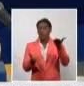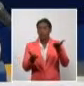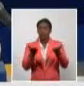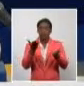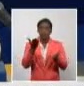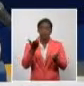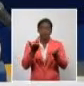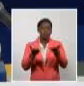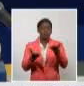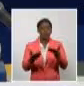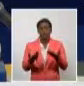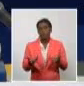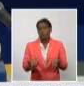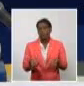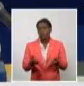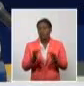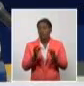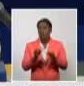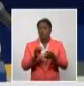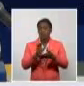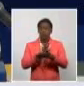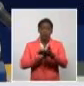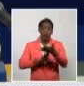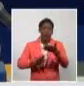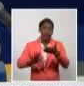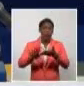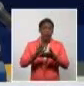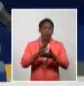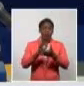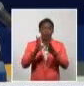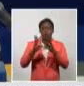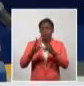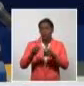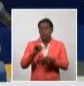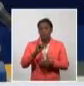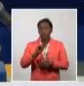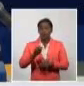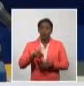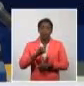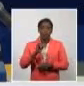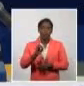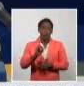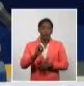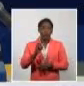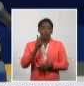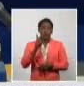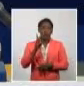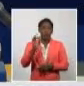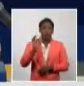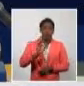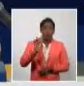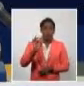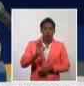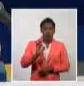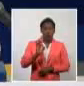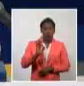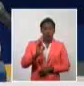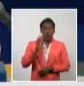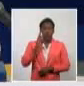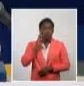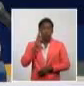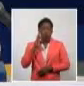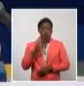4.3%, which is why Cuba currently occupies the 14th place in the region among